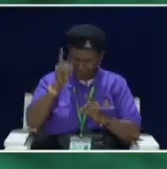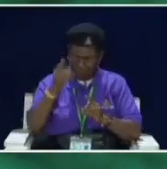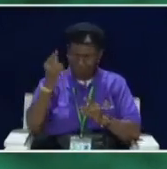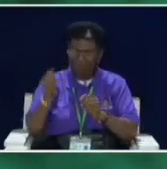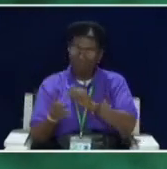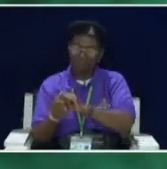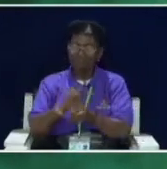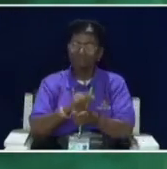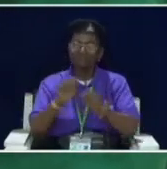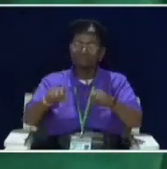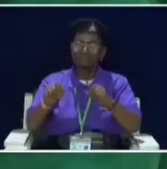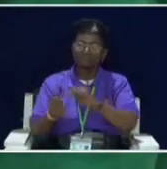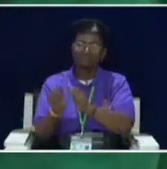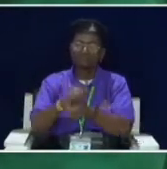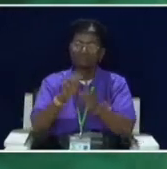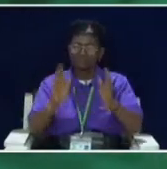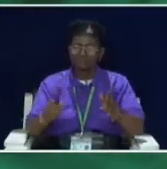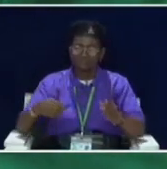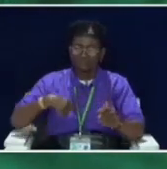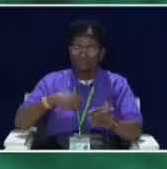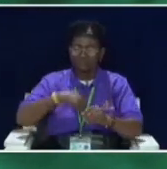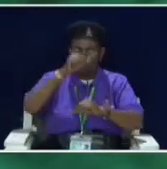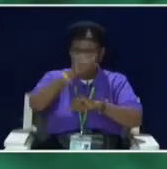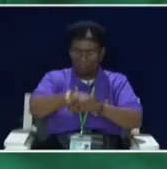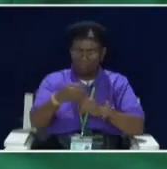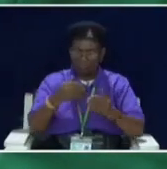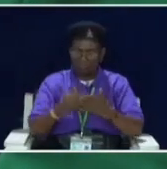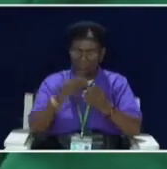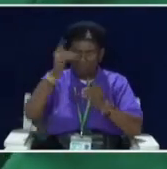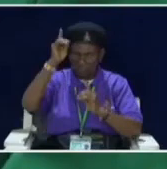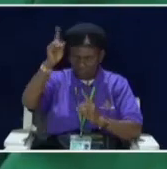unchangeable changer, we bow before